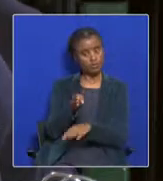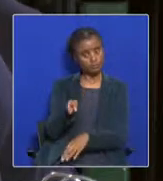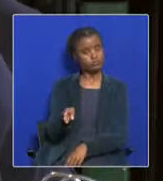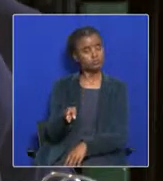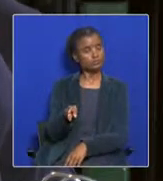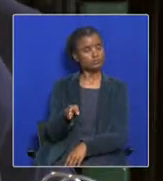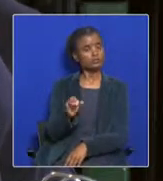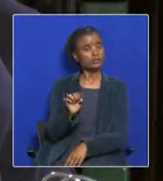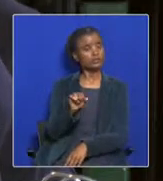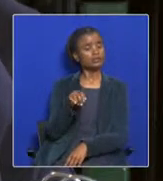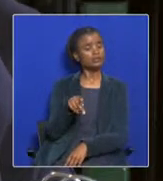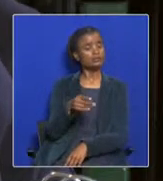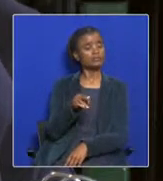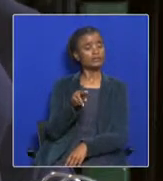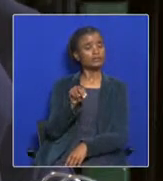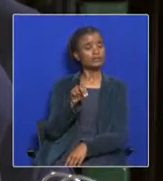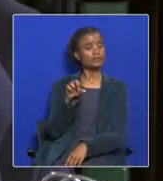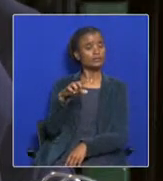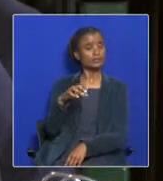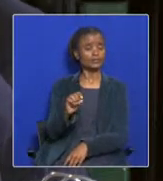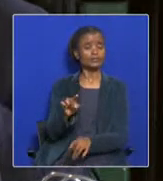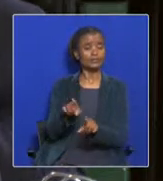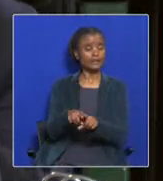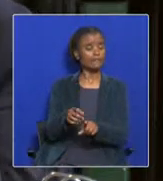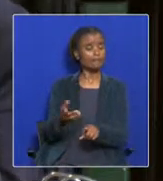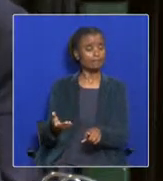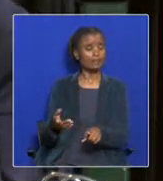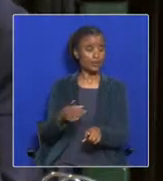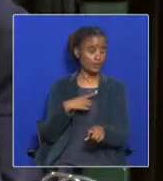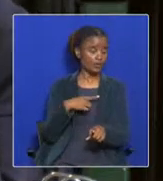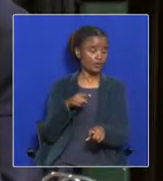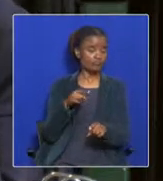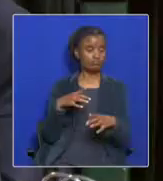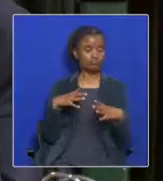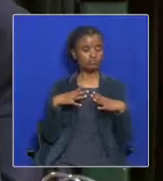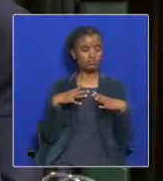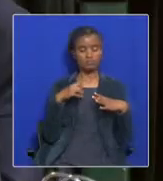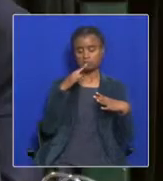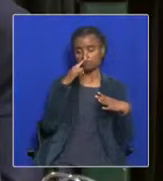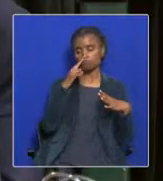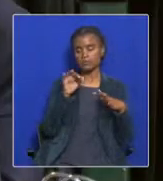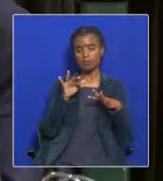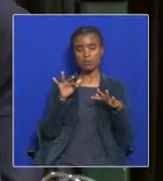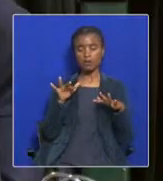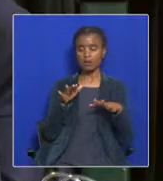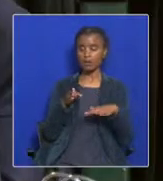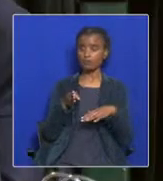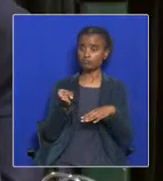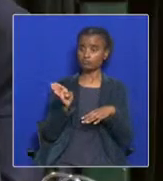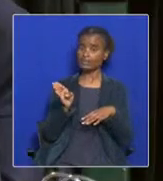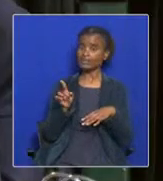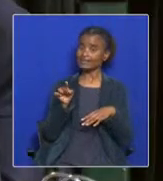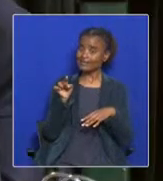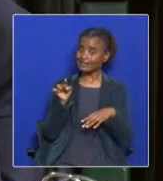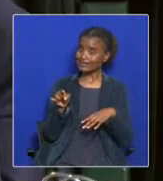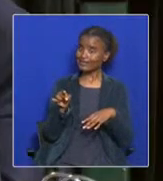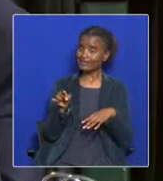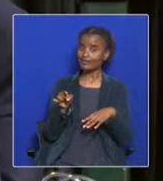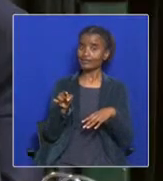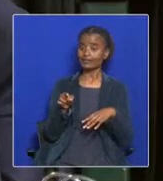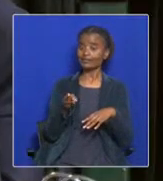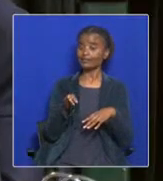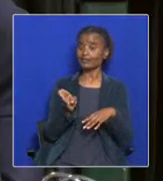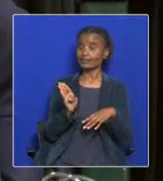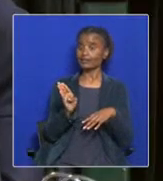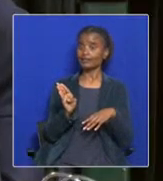the so-called more sophisticated looking people are by and large the people that are involved in